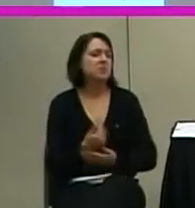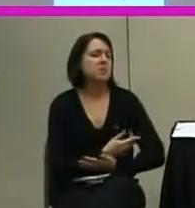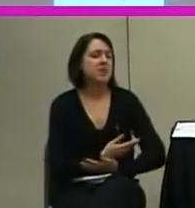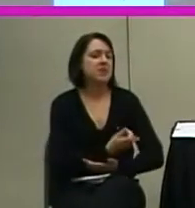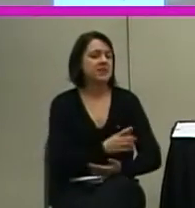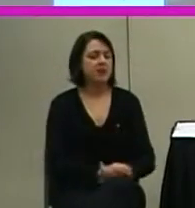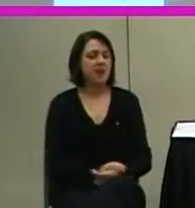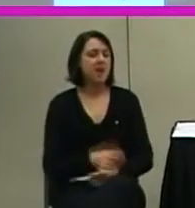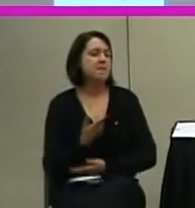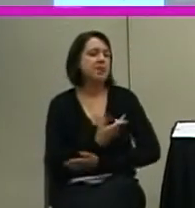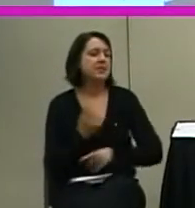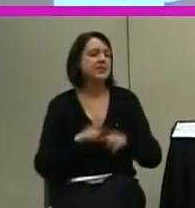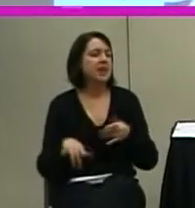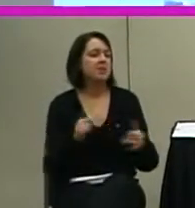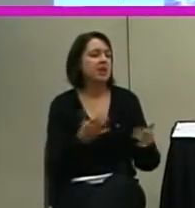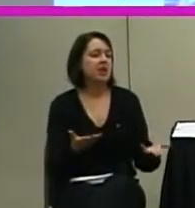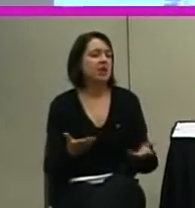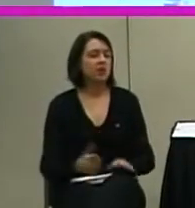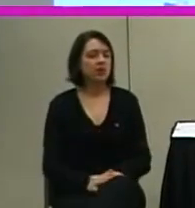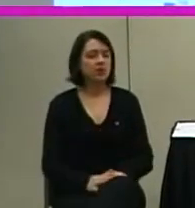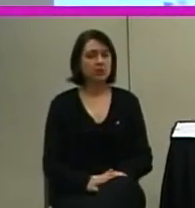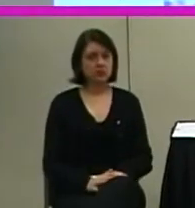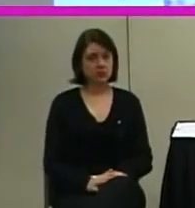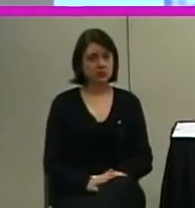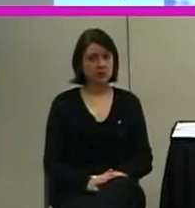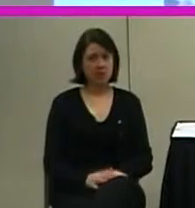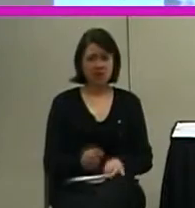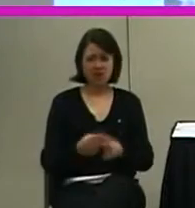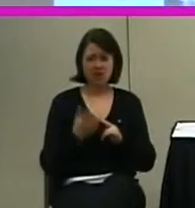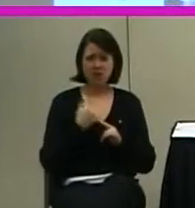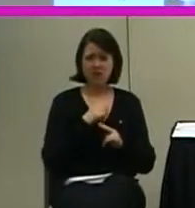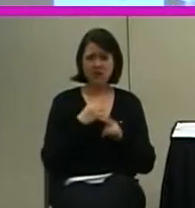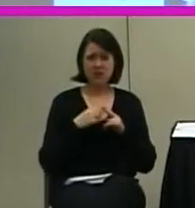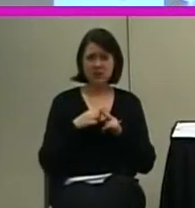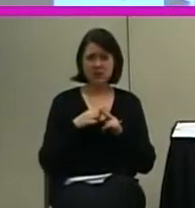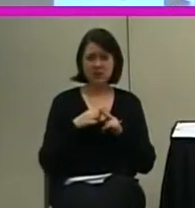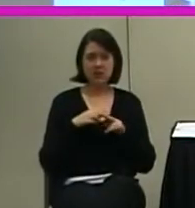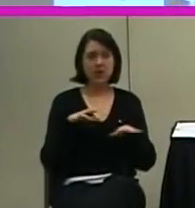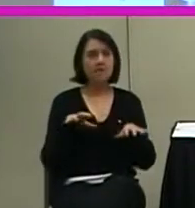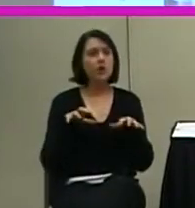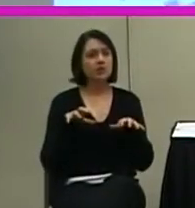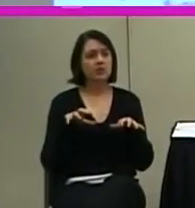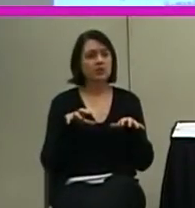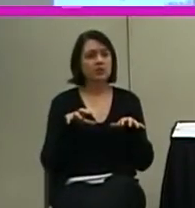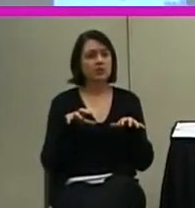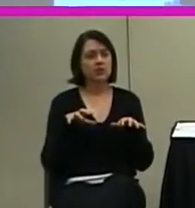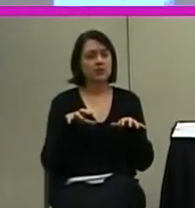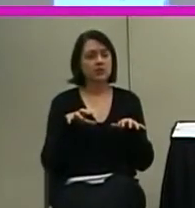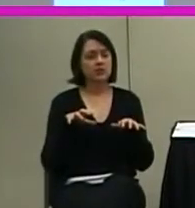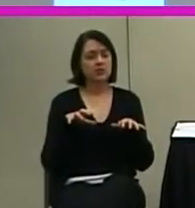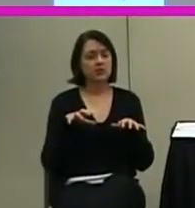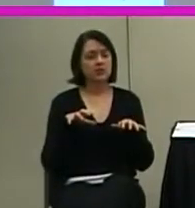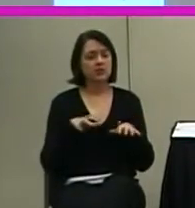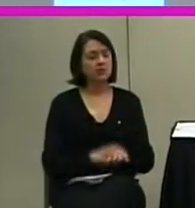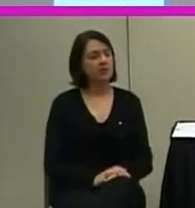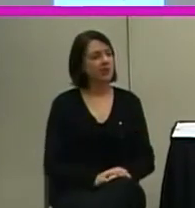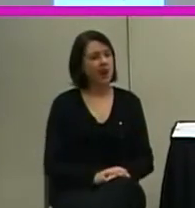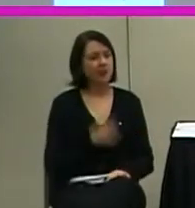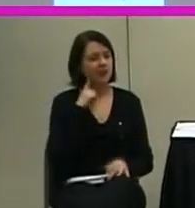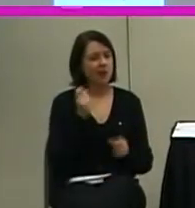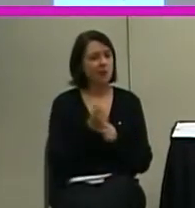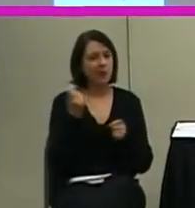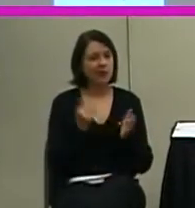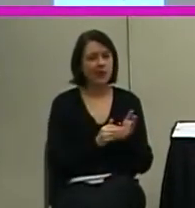babies. Babies shouldn't be on this playground. That kind of name. Freeze. Dang, I don't think I won